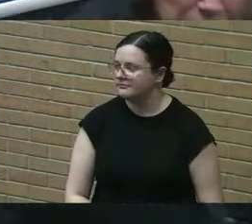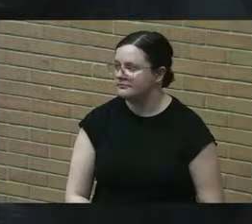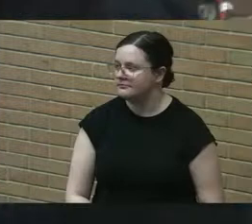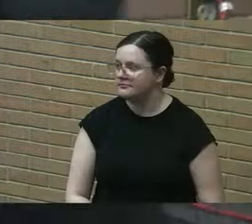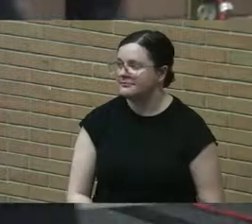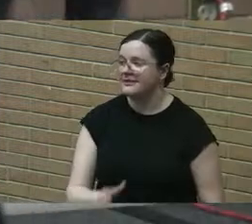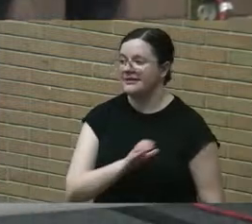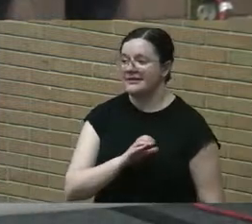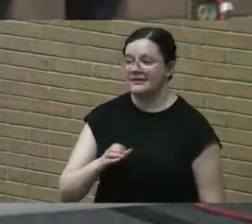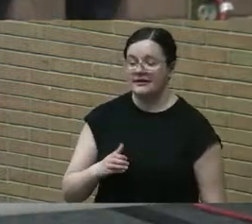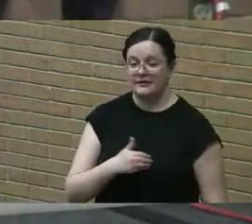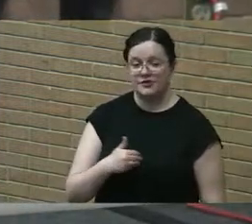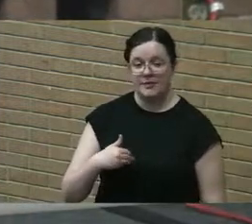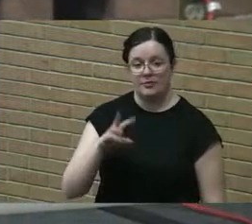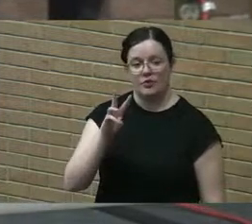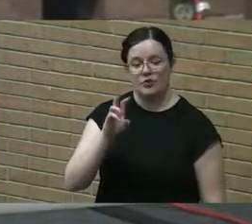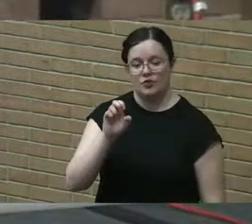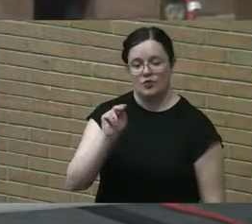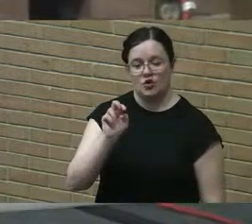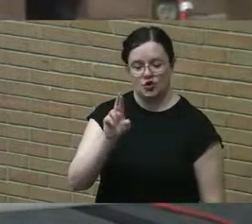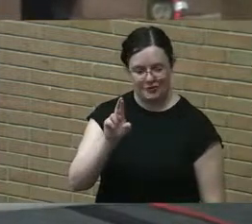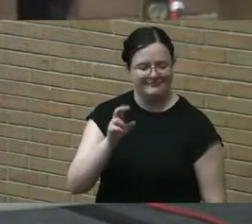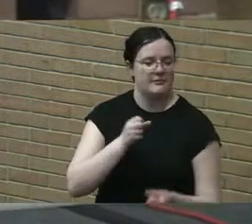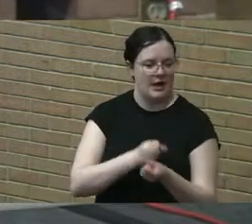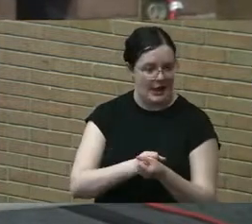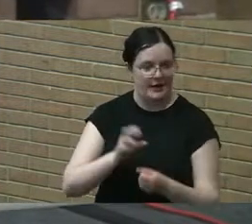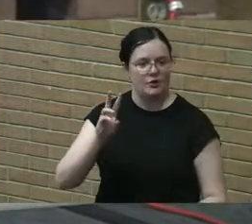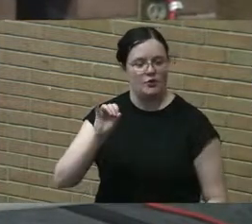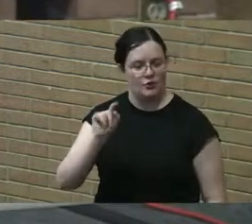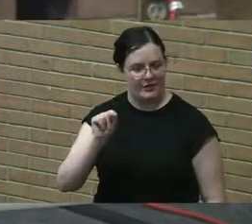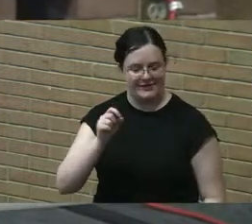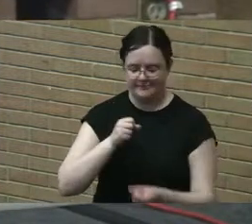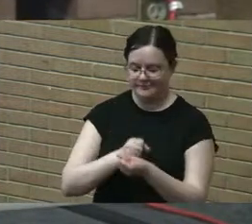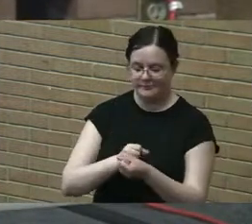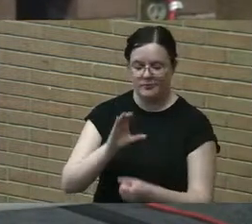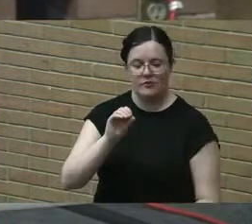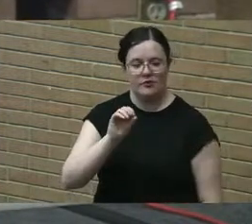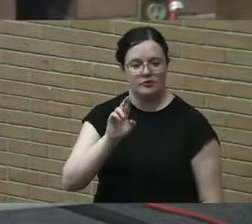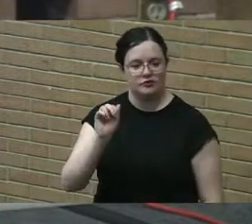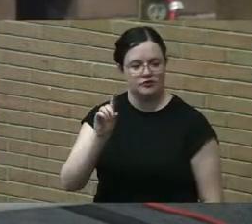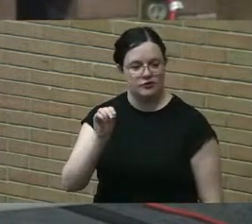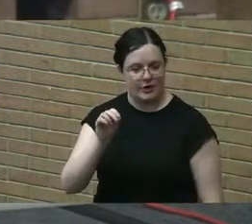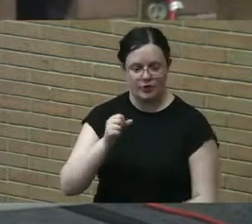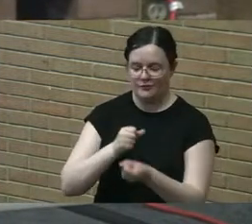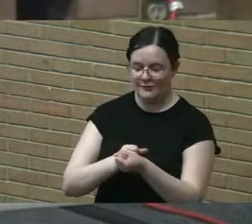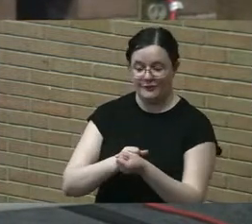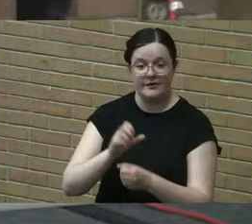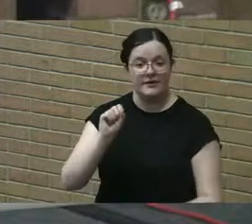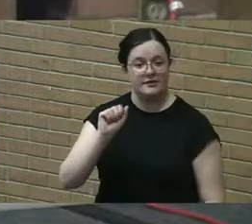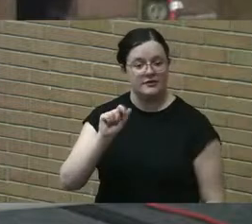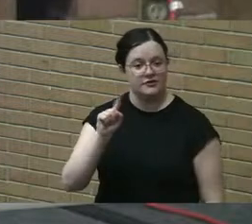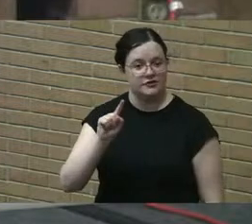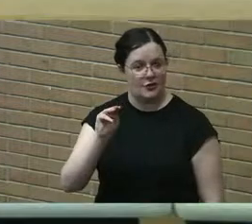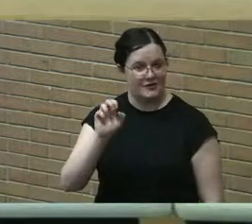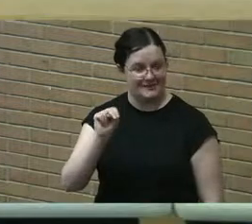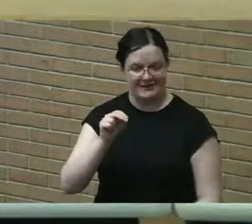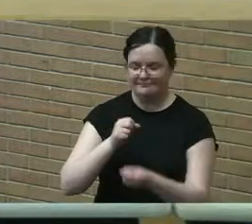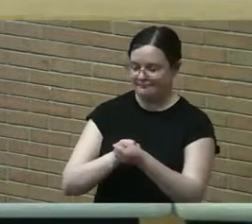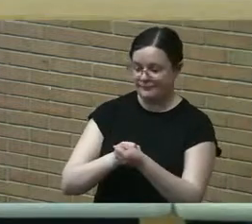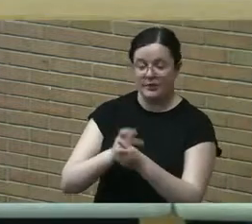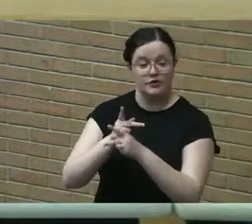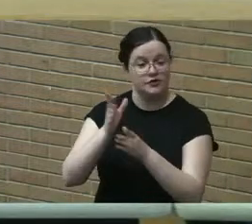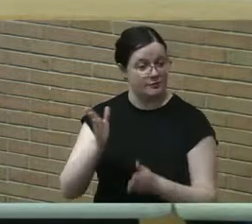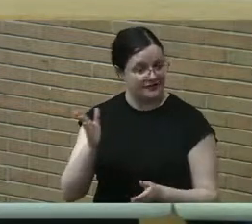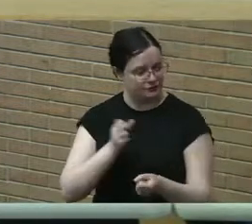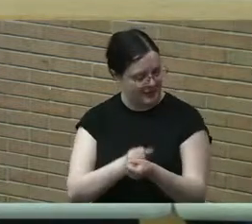Councilmember Werner. Aye. Councilmember Wilt. Aye. Councilmember Corrado. Councilmember Salzman. Aye. Supervisor Mailing.